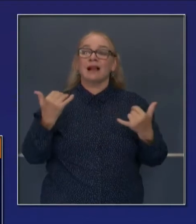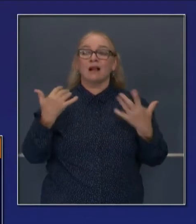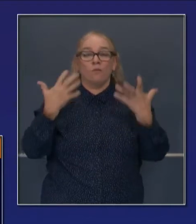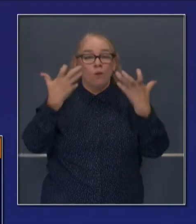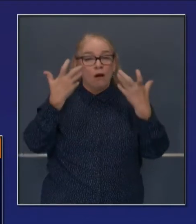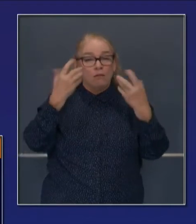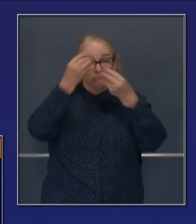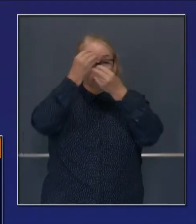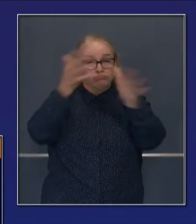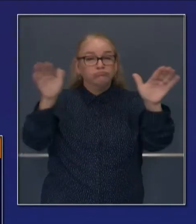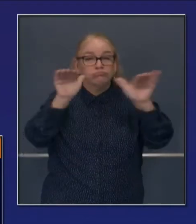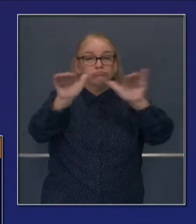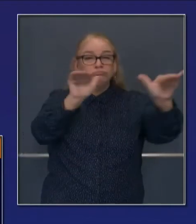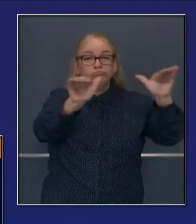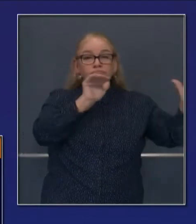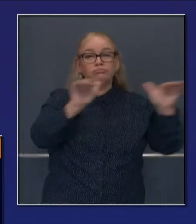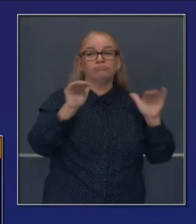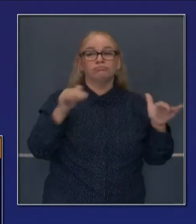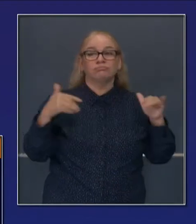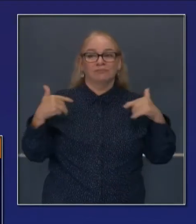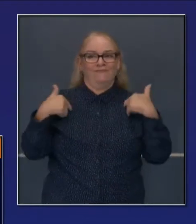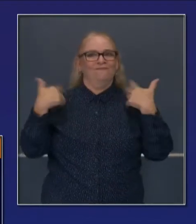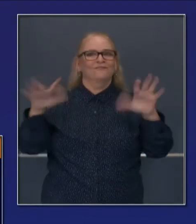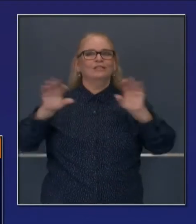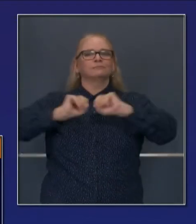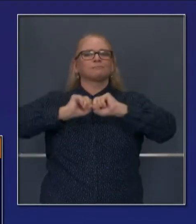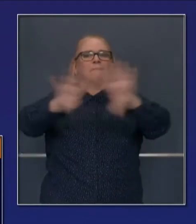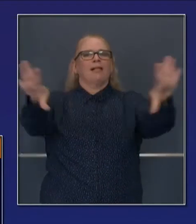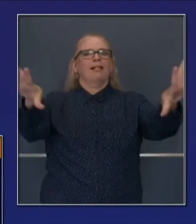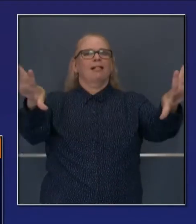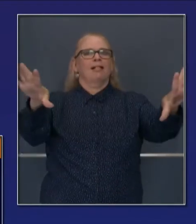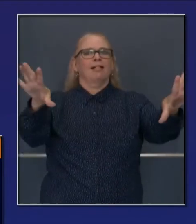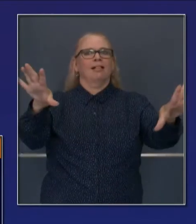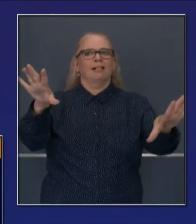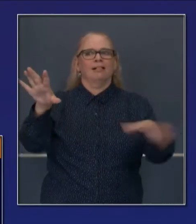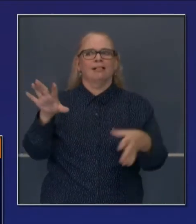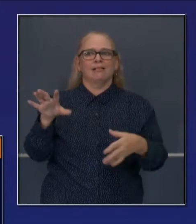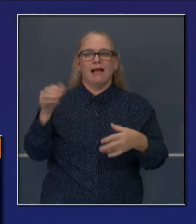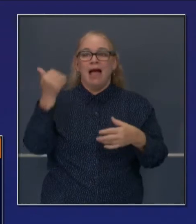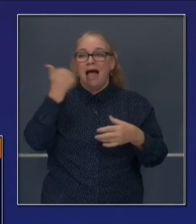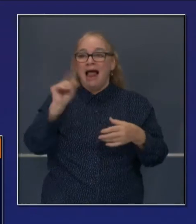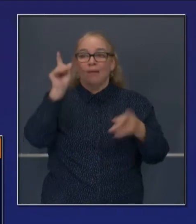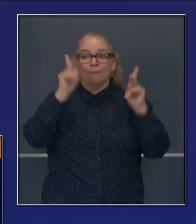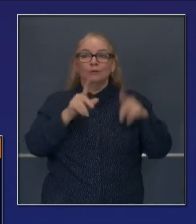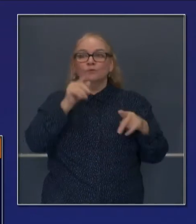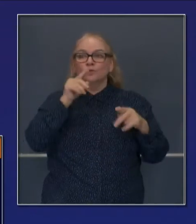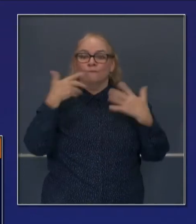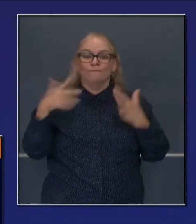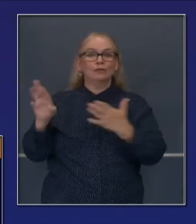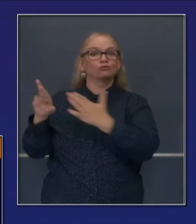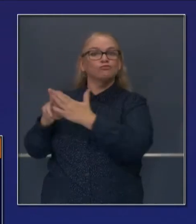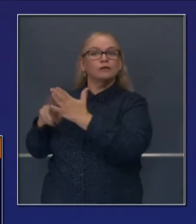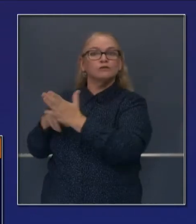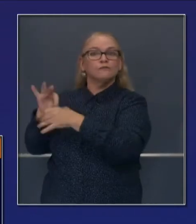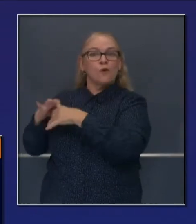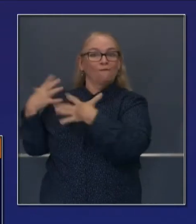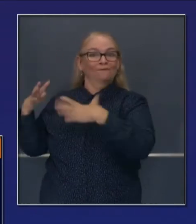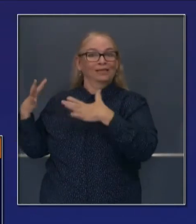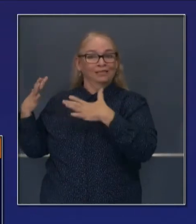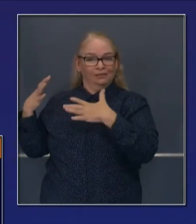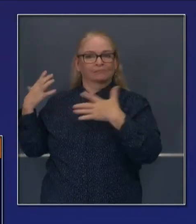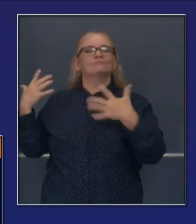or rather, we have just sent out to every active registered voter in the state of California,